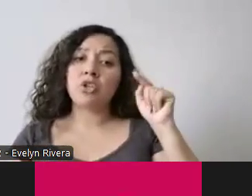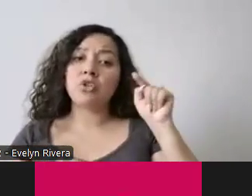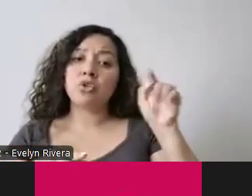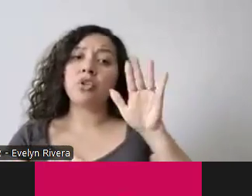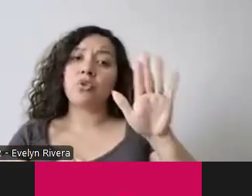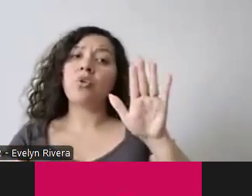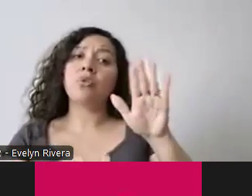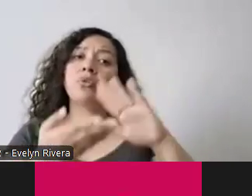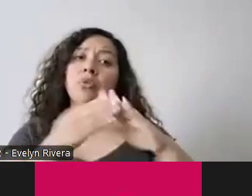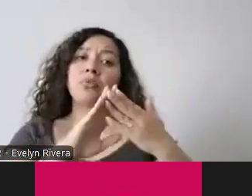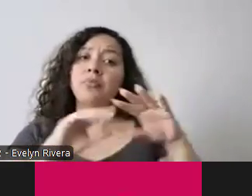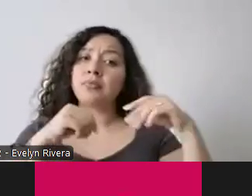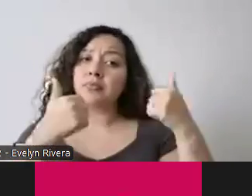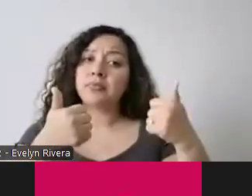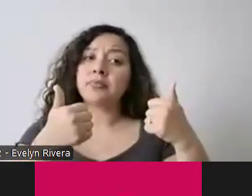Yeah.